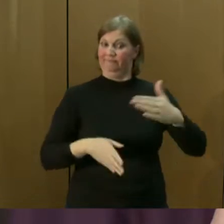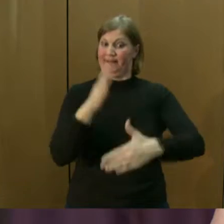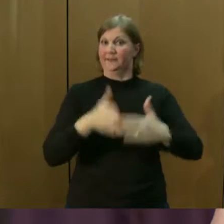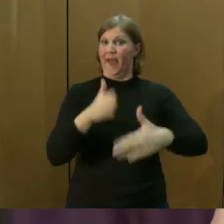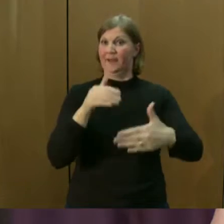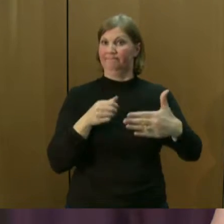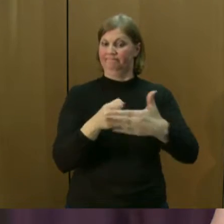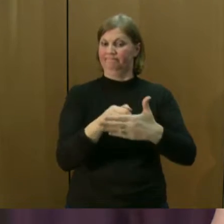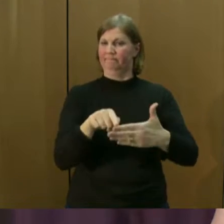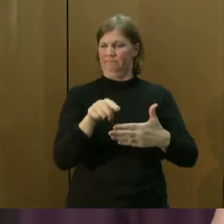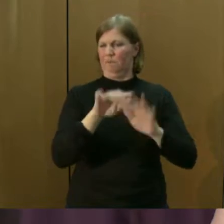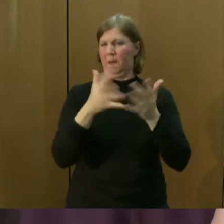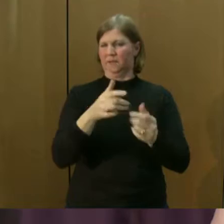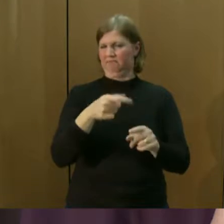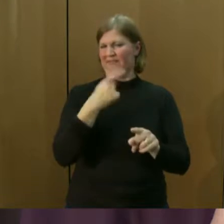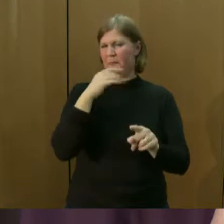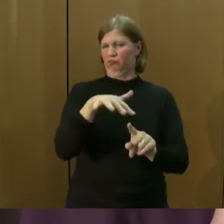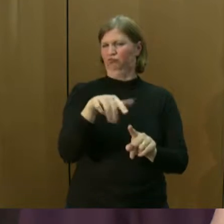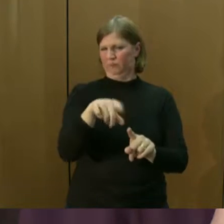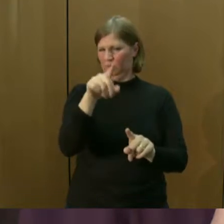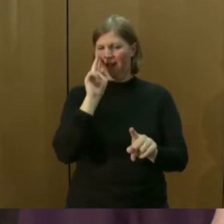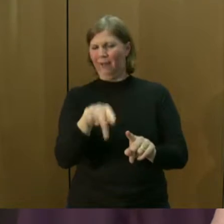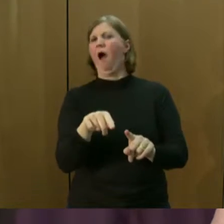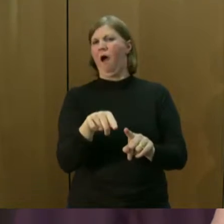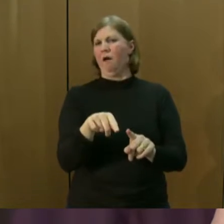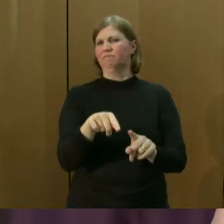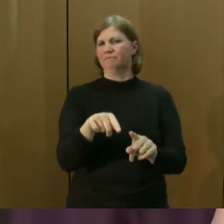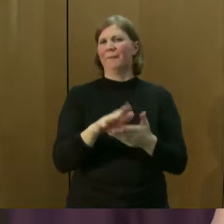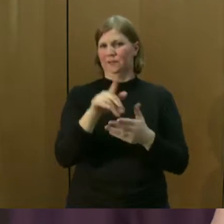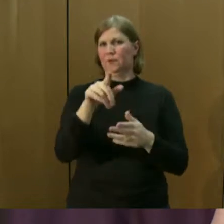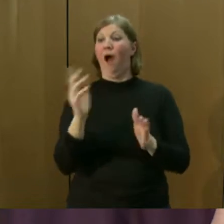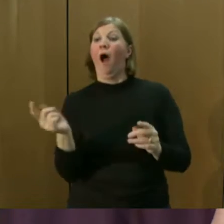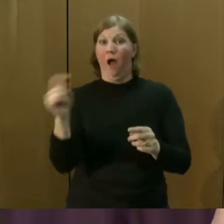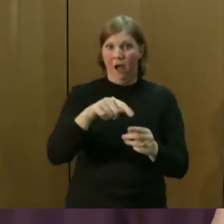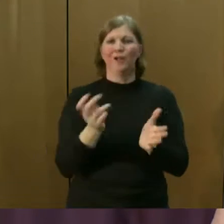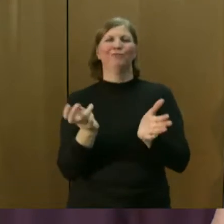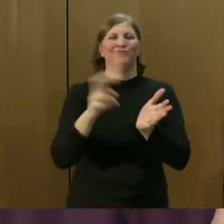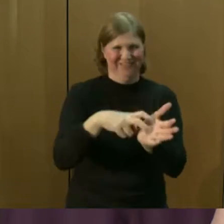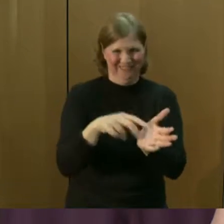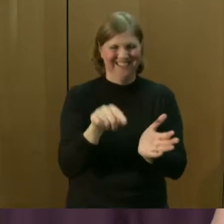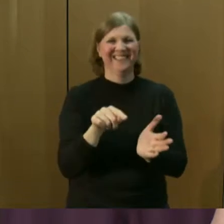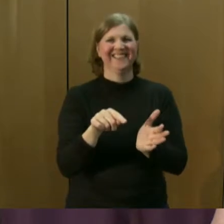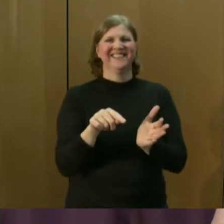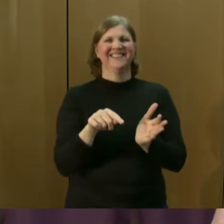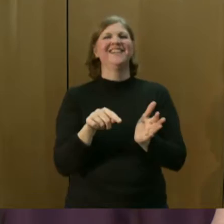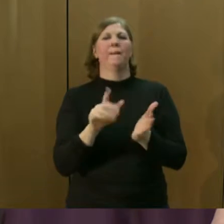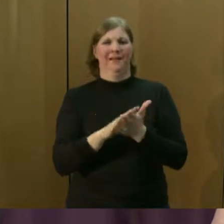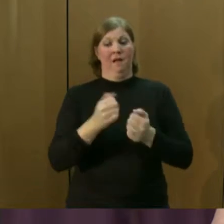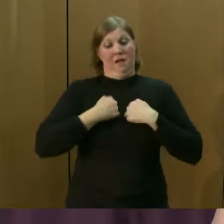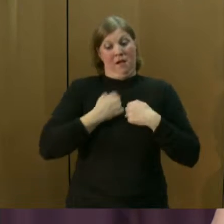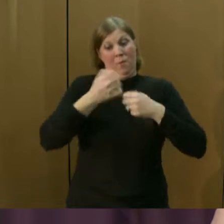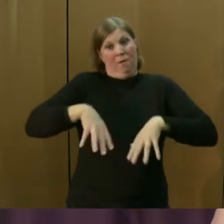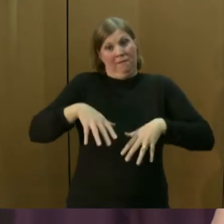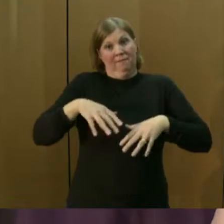show with the Fringe Society, and what that does is ensure that you're within our printed programme, which I don't know if we have one here that we